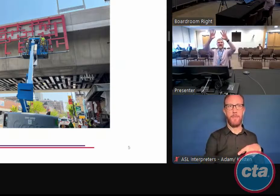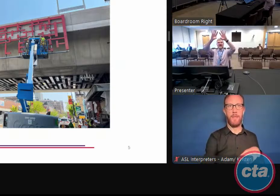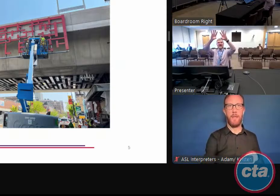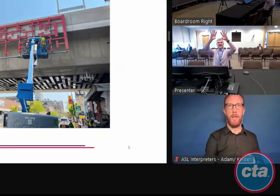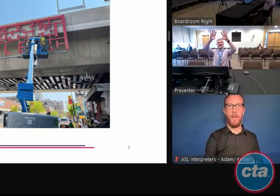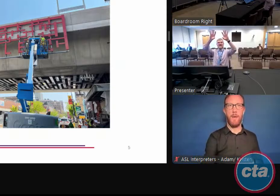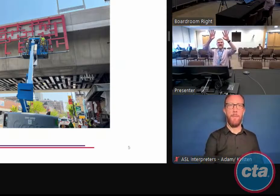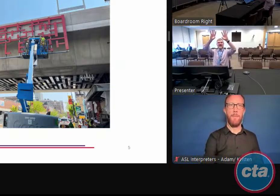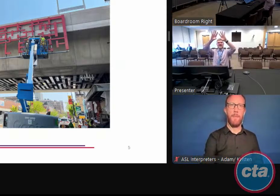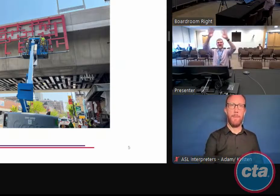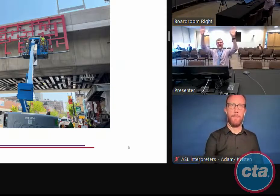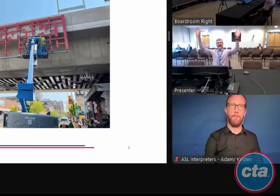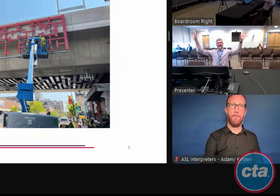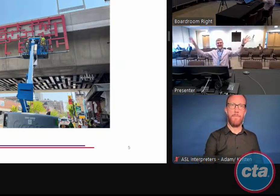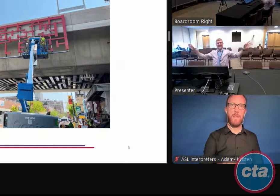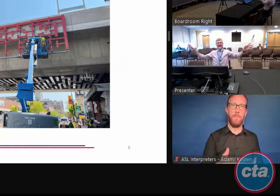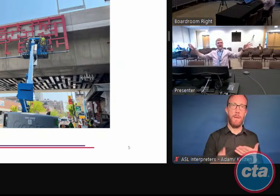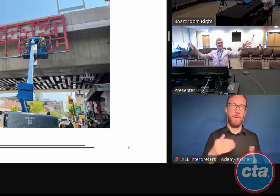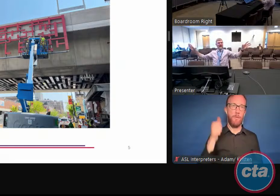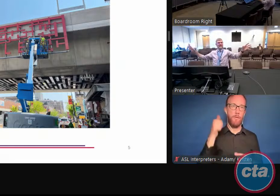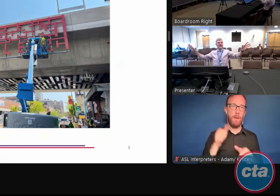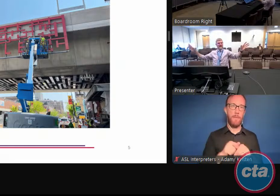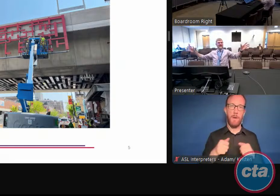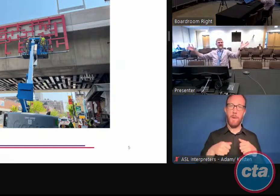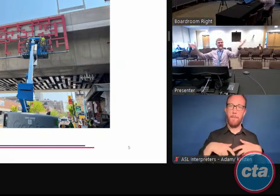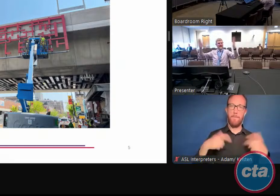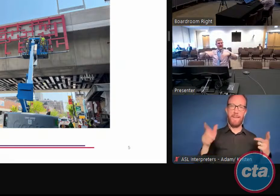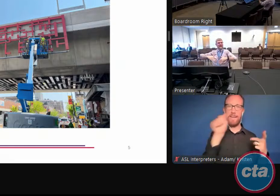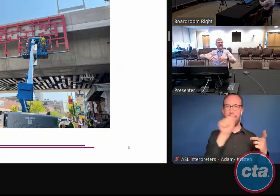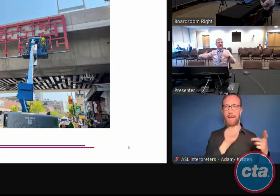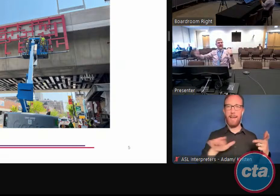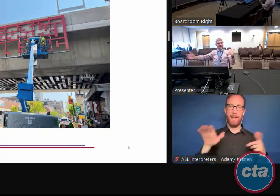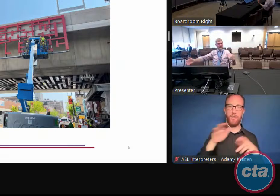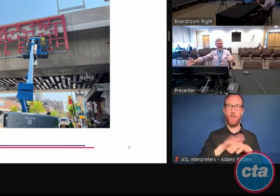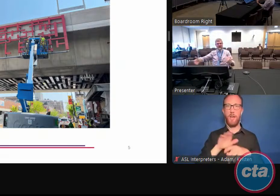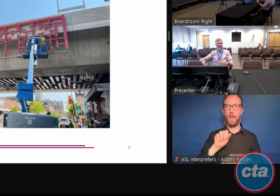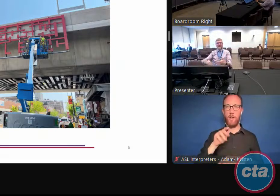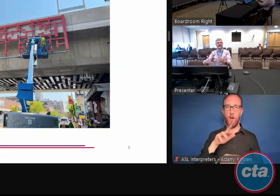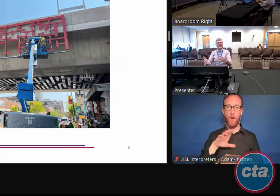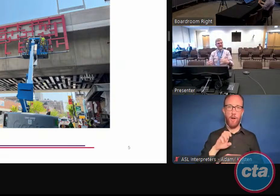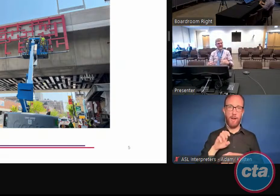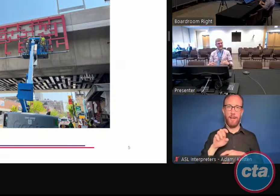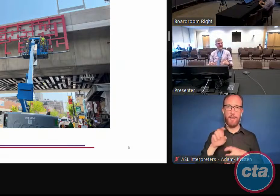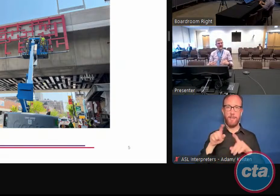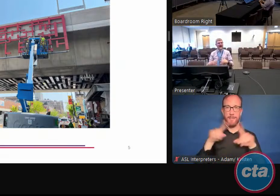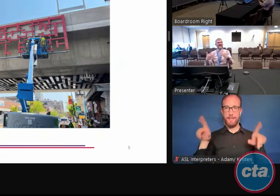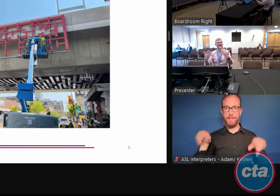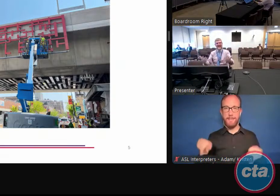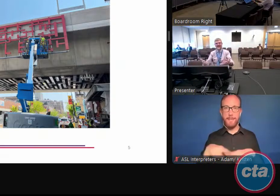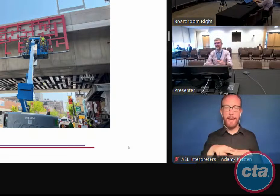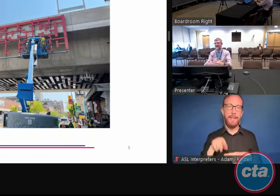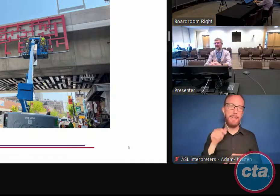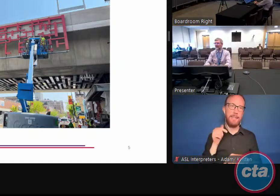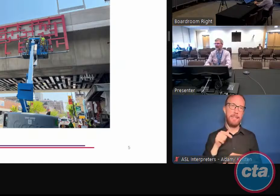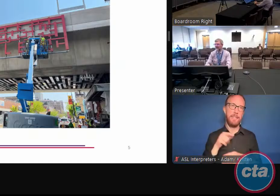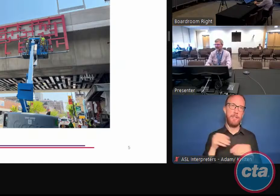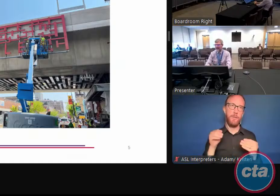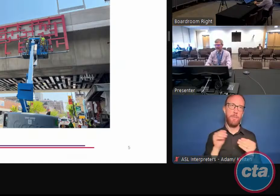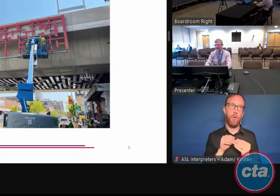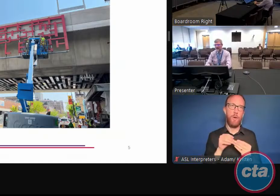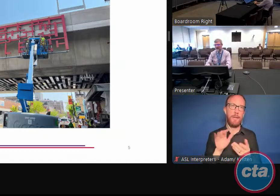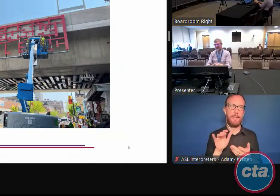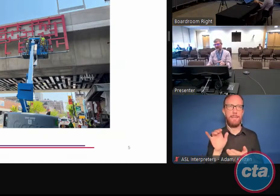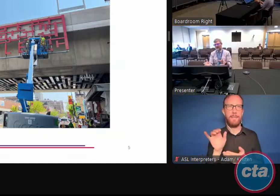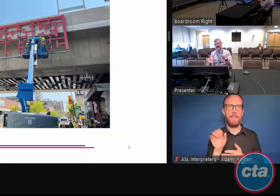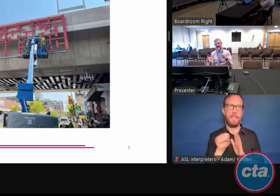giant Asia and Argyle sign that overlapped the street that came down to make way for the wider structure. This is a modernization symbol kind of to